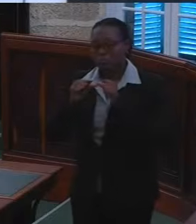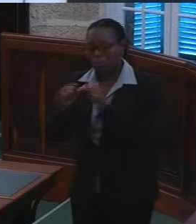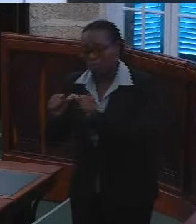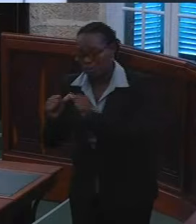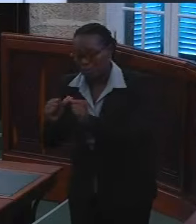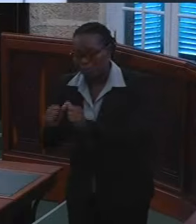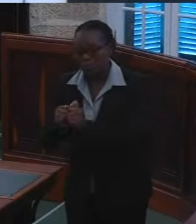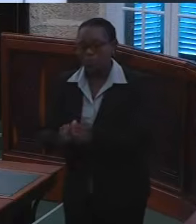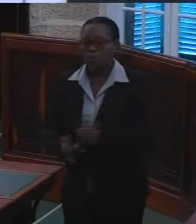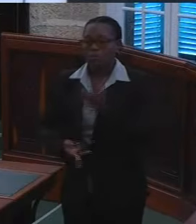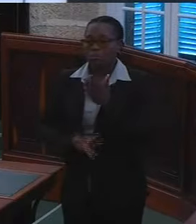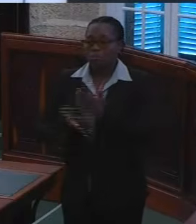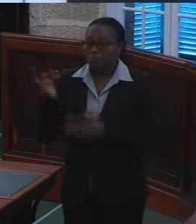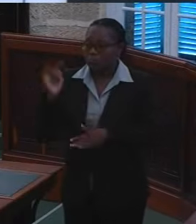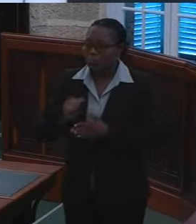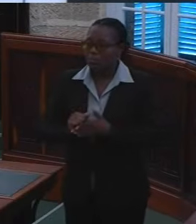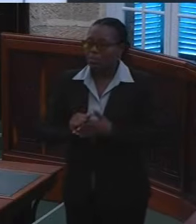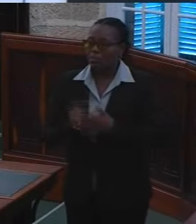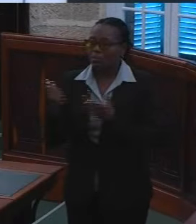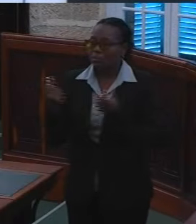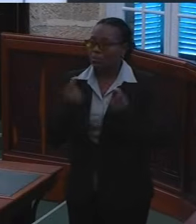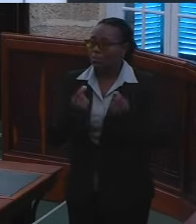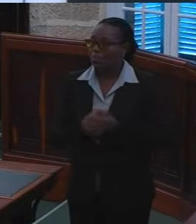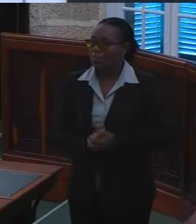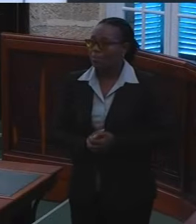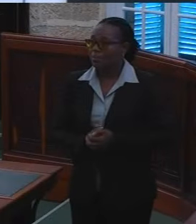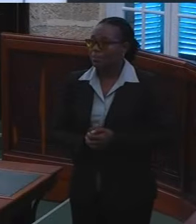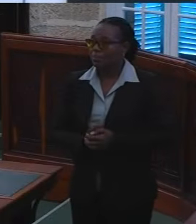self while you're dealing with it. I've had